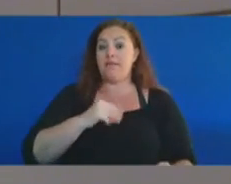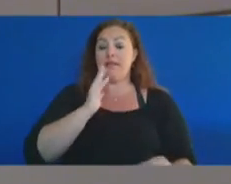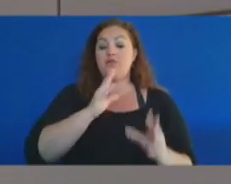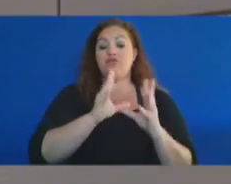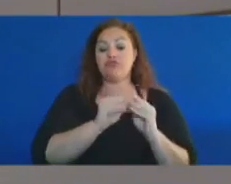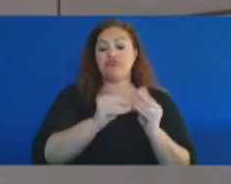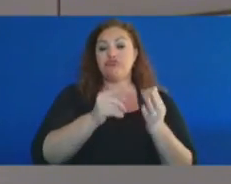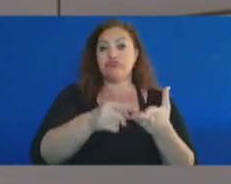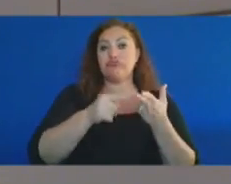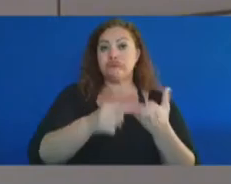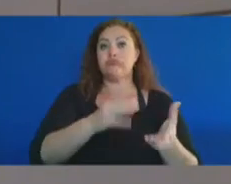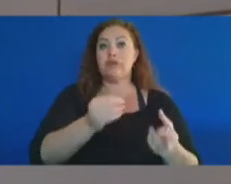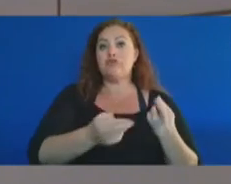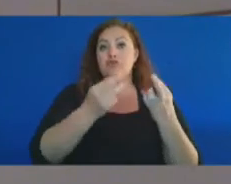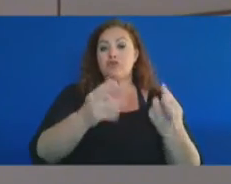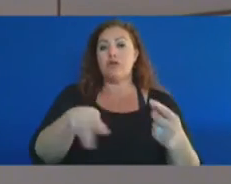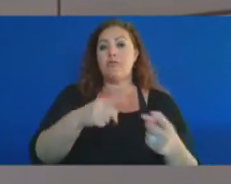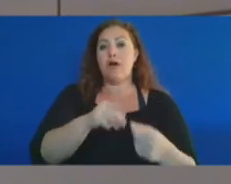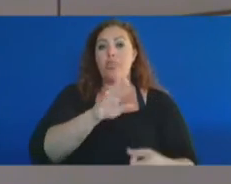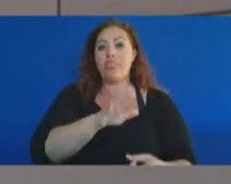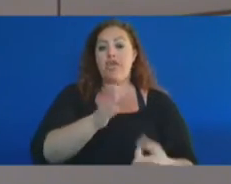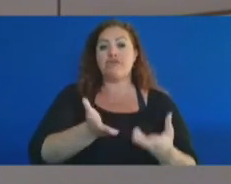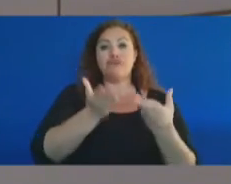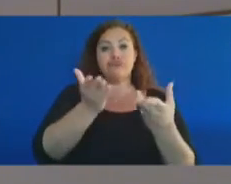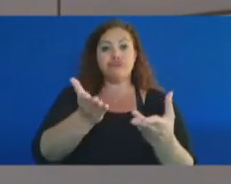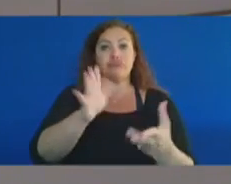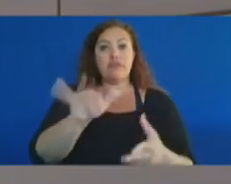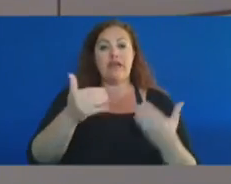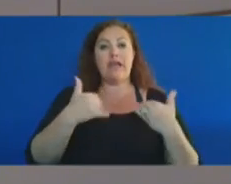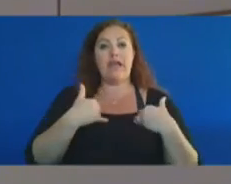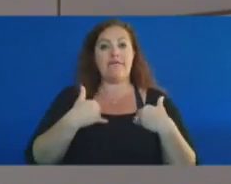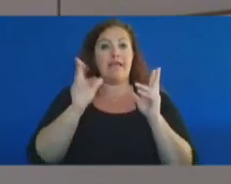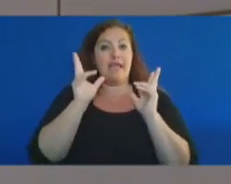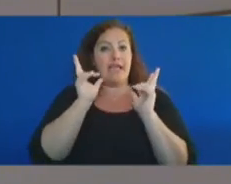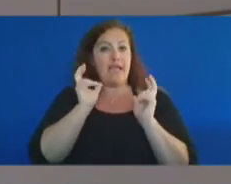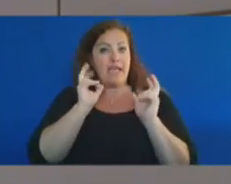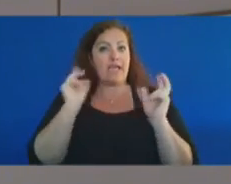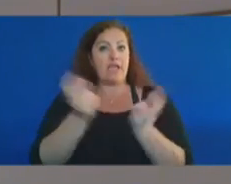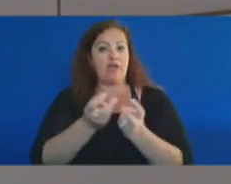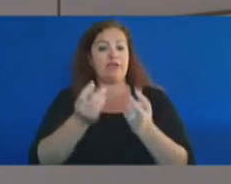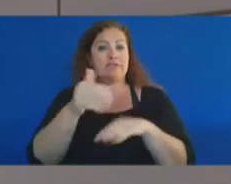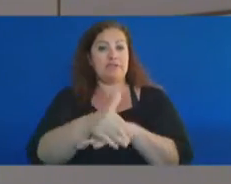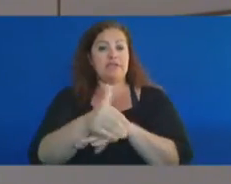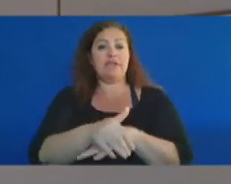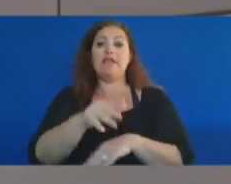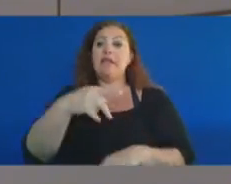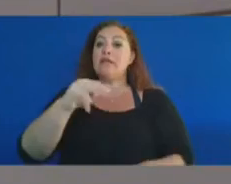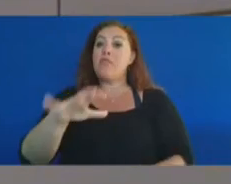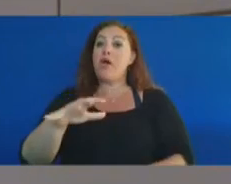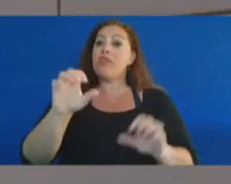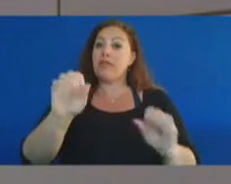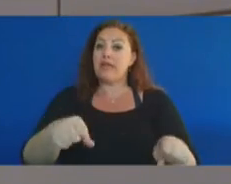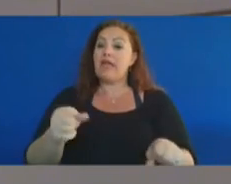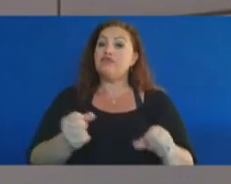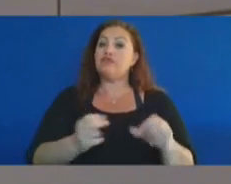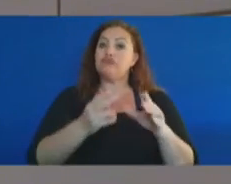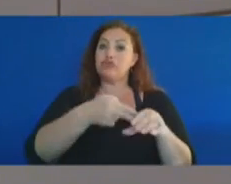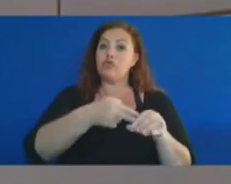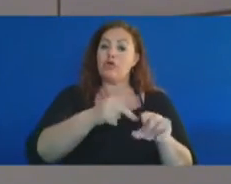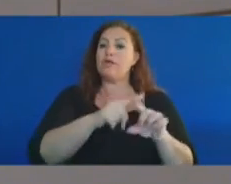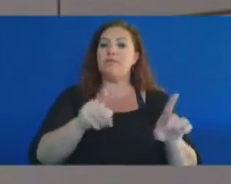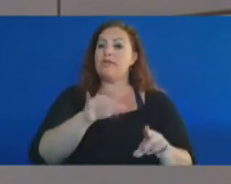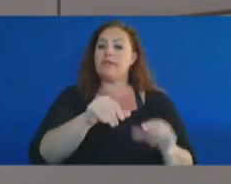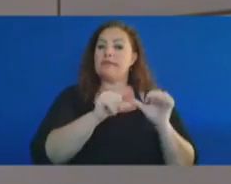make recommendations on the petitions that have hearings tonight the public is welcome at that meeting but is not a continuation of this public